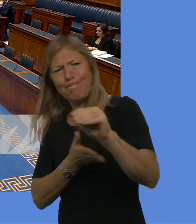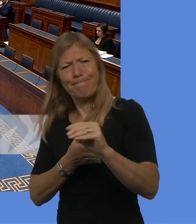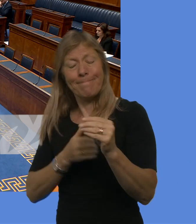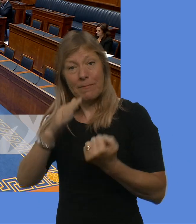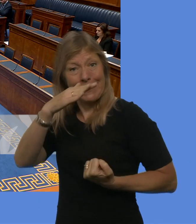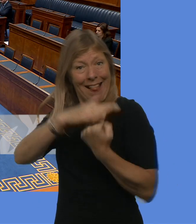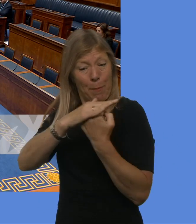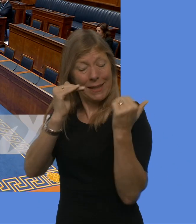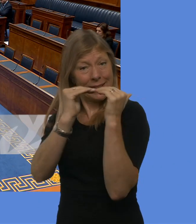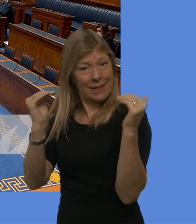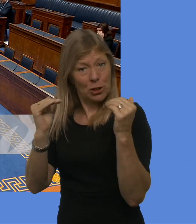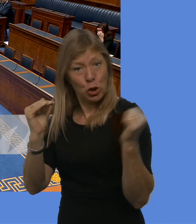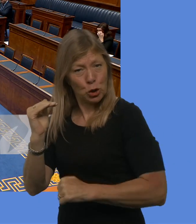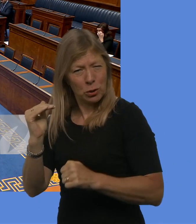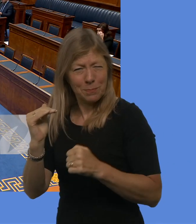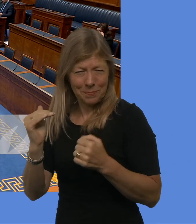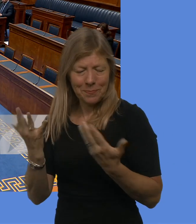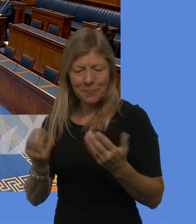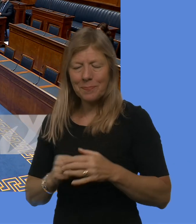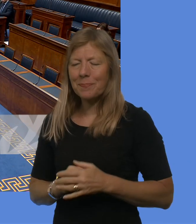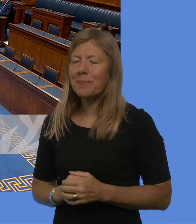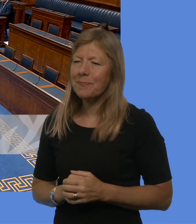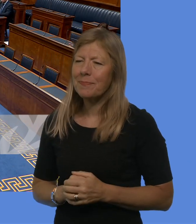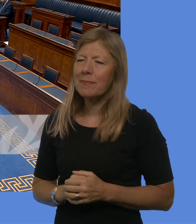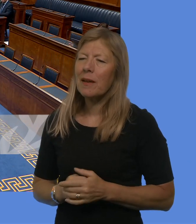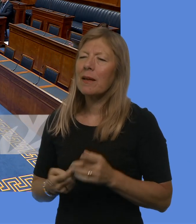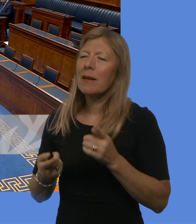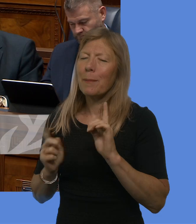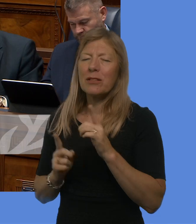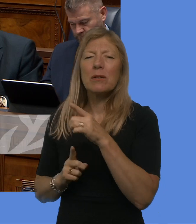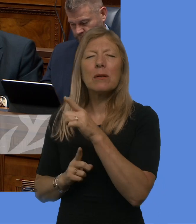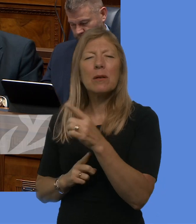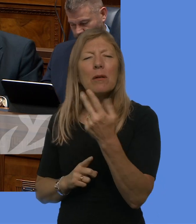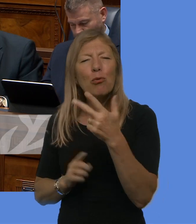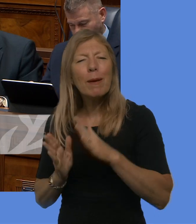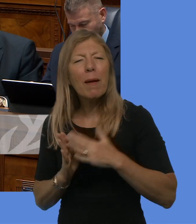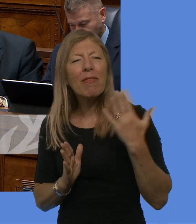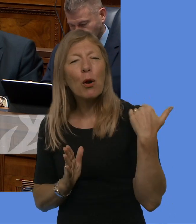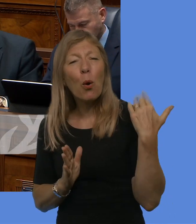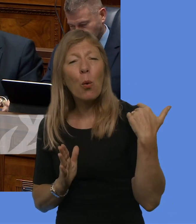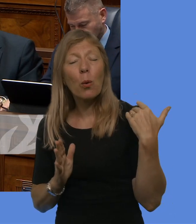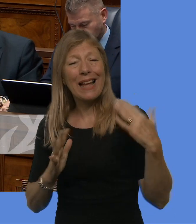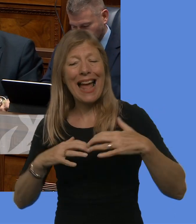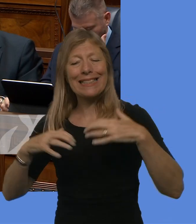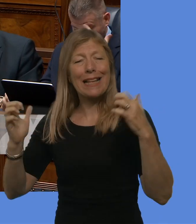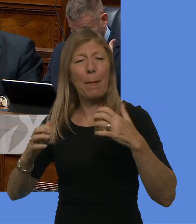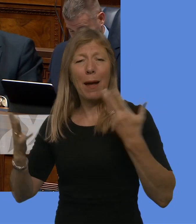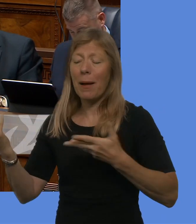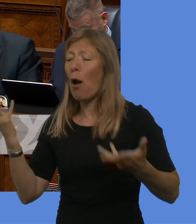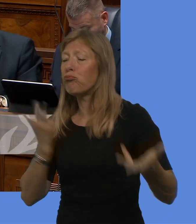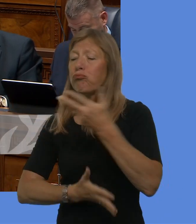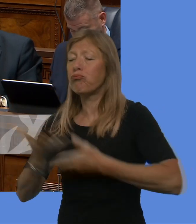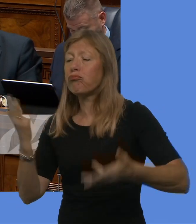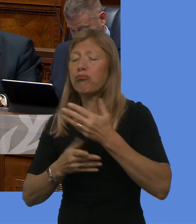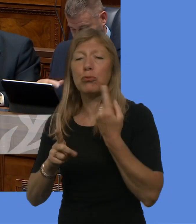Speaker, Minister, 3 months ago the Assembly debated a motion which called for many of the actions that you're now talking about. Can you be specific? You said